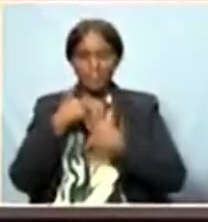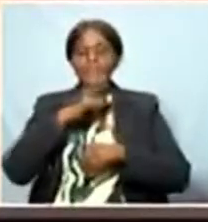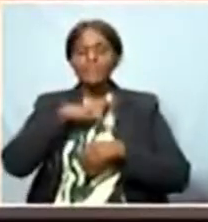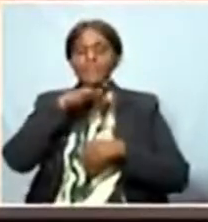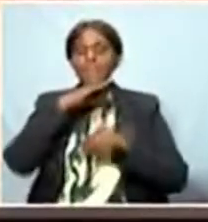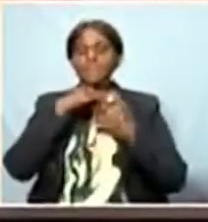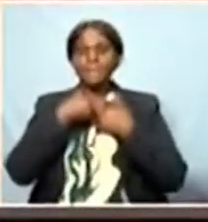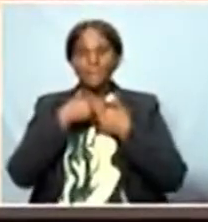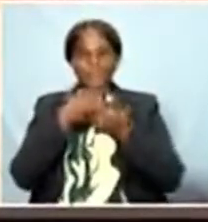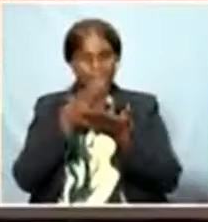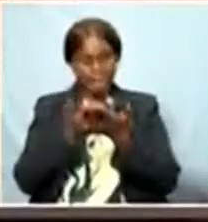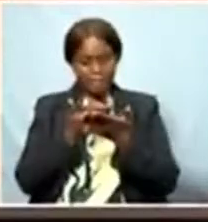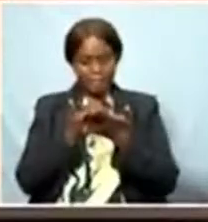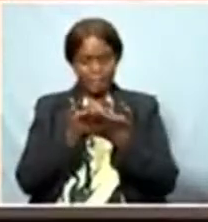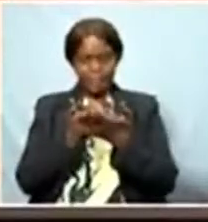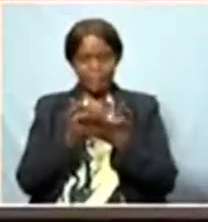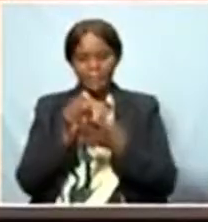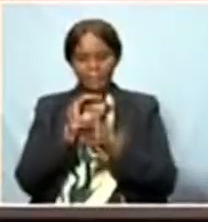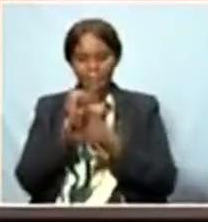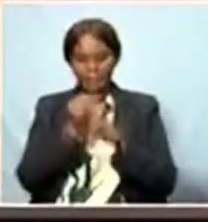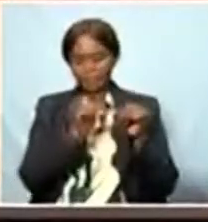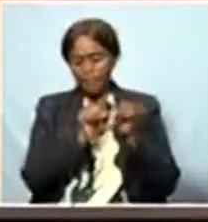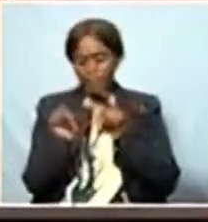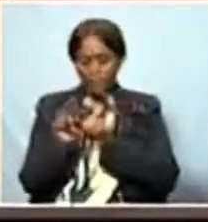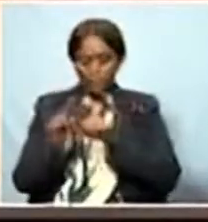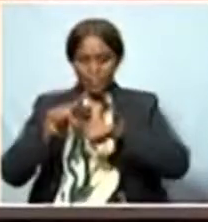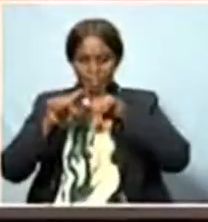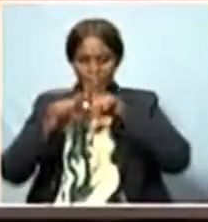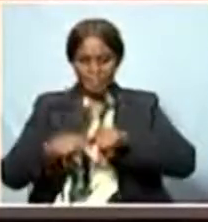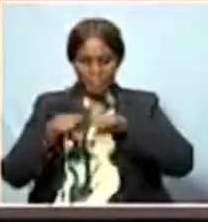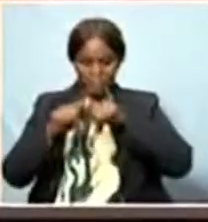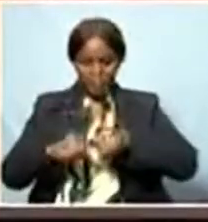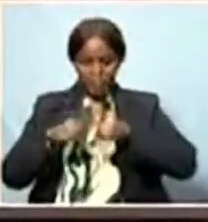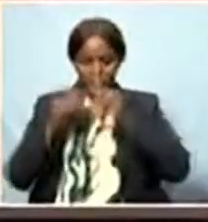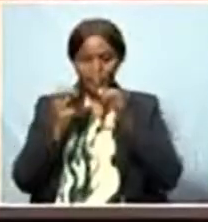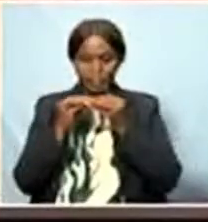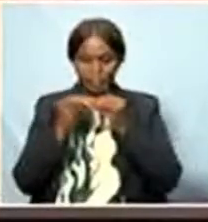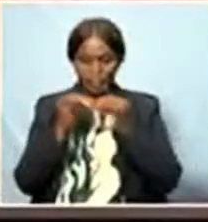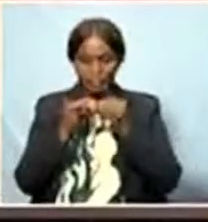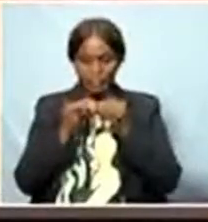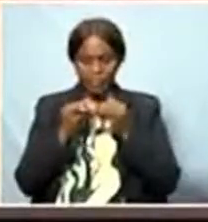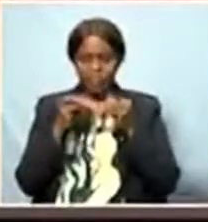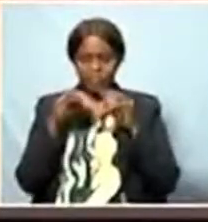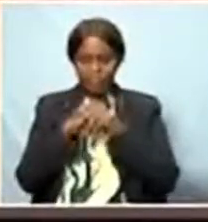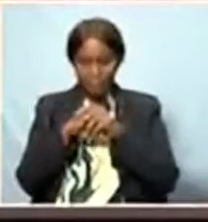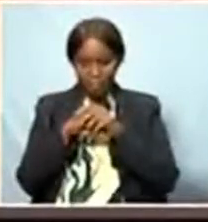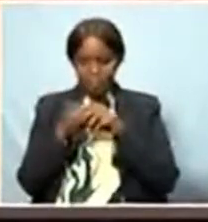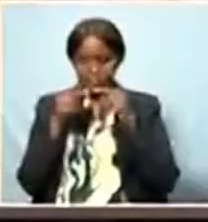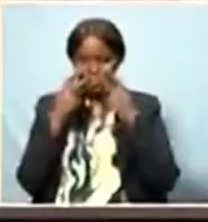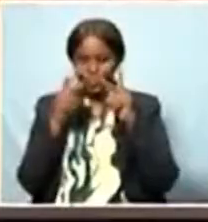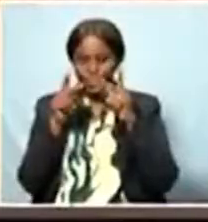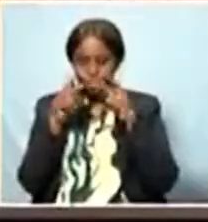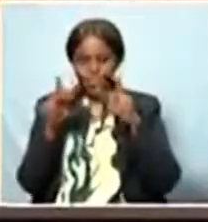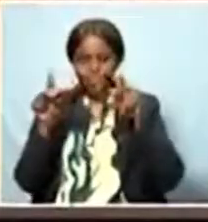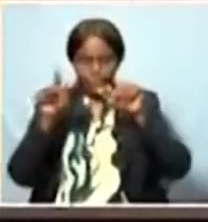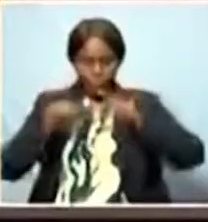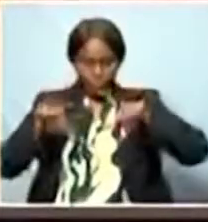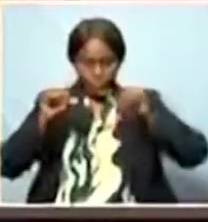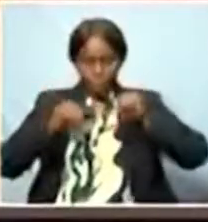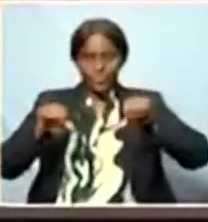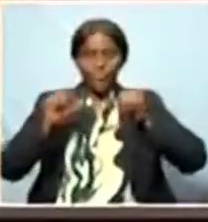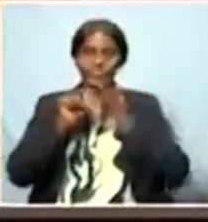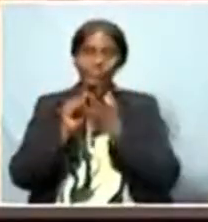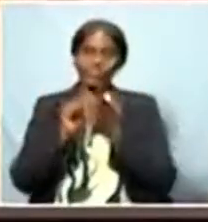covered it, or we're also relying on the Public Audit